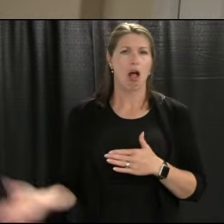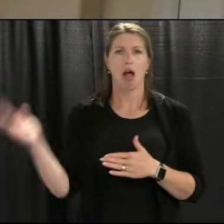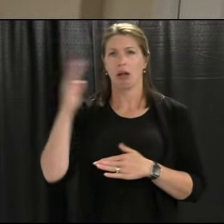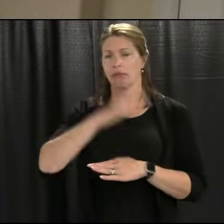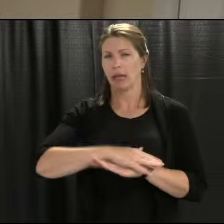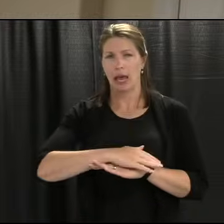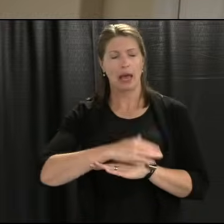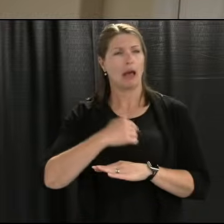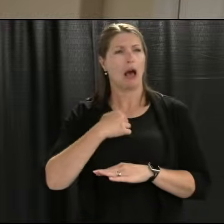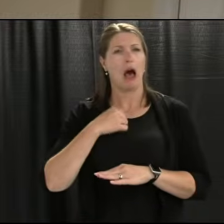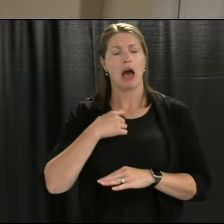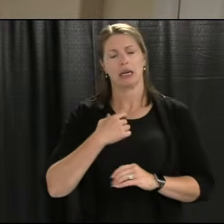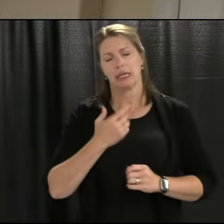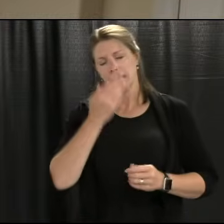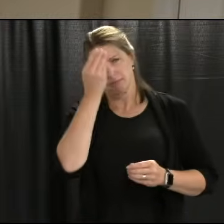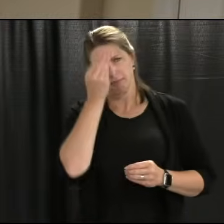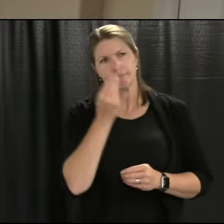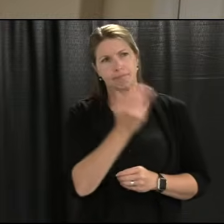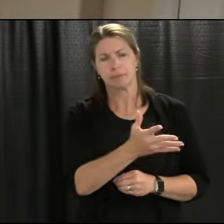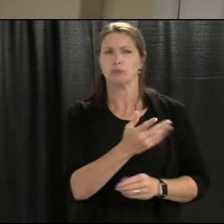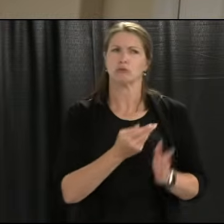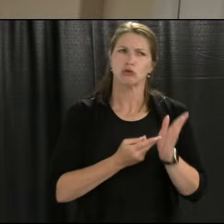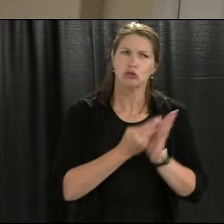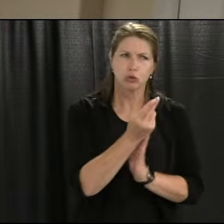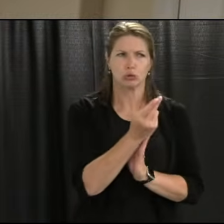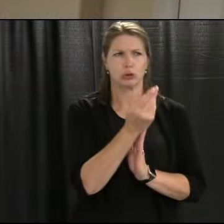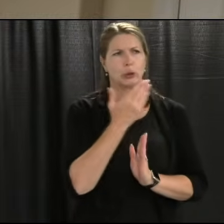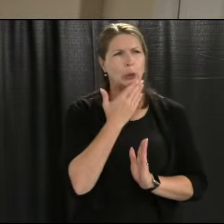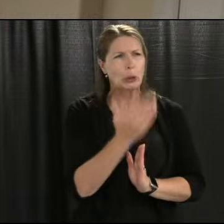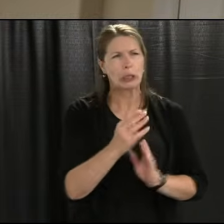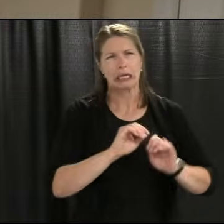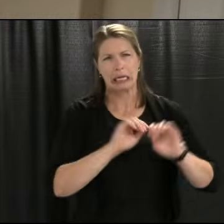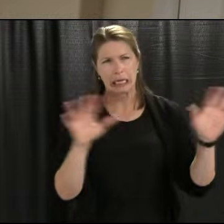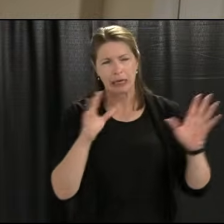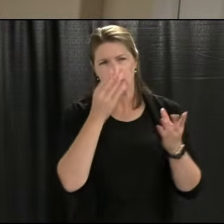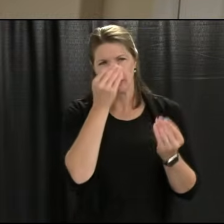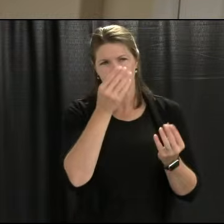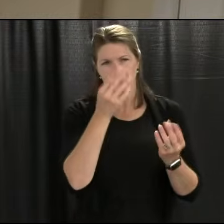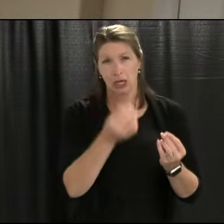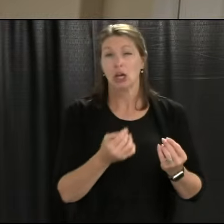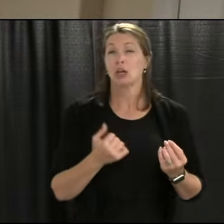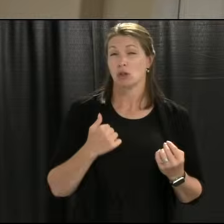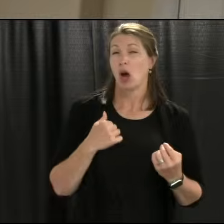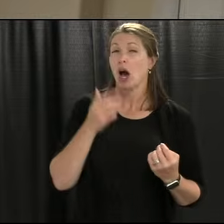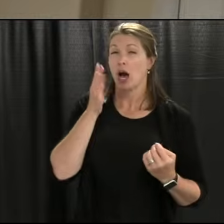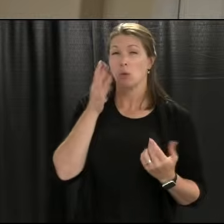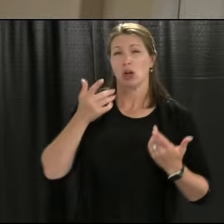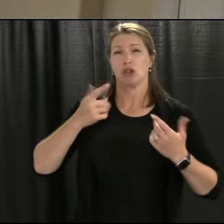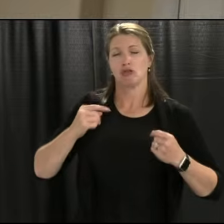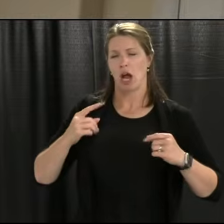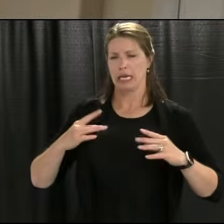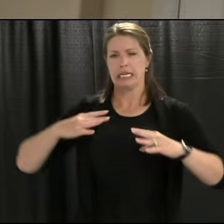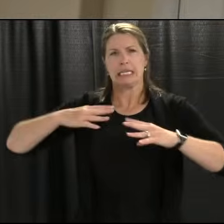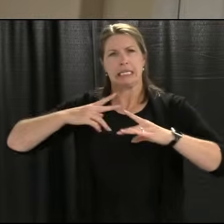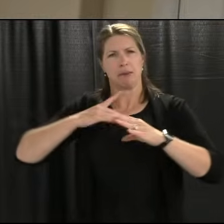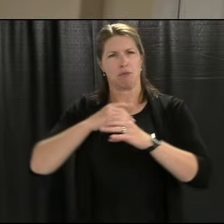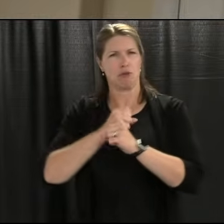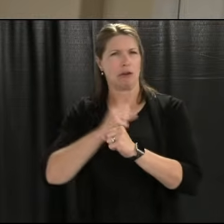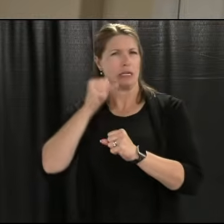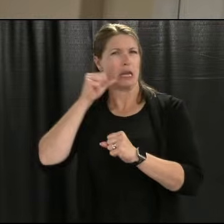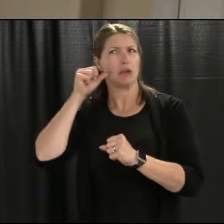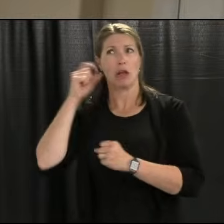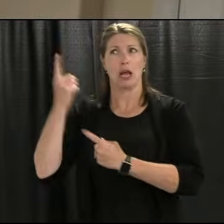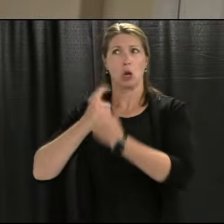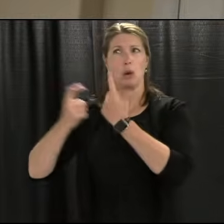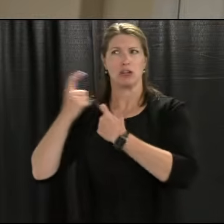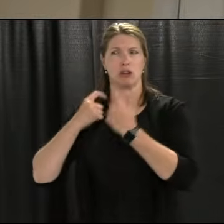people growing more concerned as the fires grows into broader regions. So I'm just going to try and recap some of that here